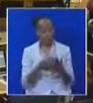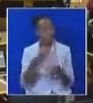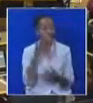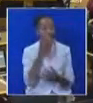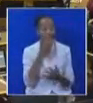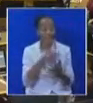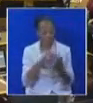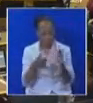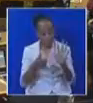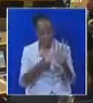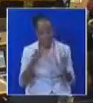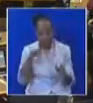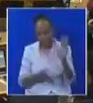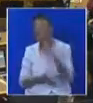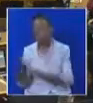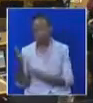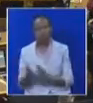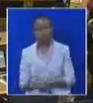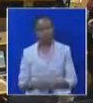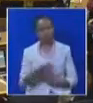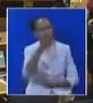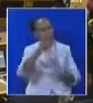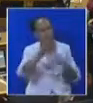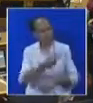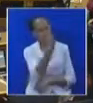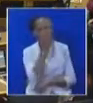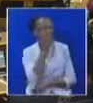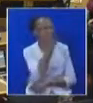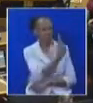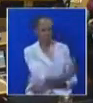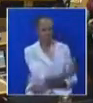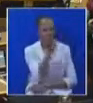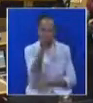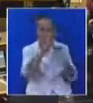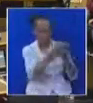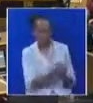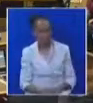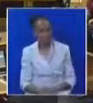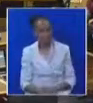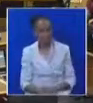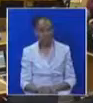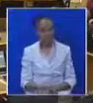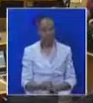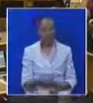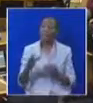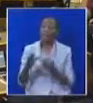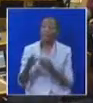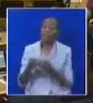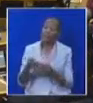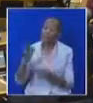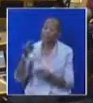the people in defense of one man. There is nothing that Honorable Zuma deserves Malema, from us will join in a form